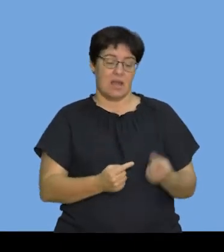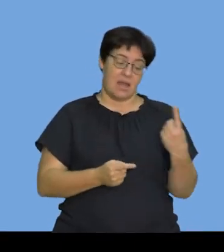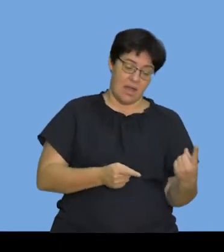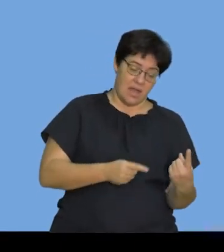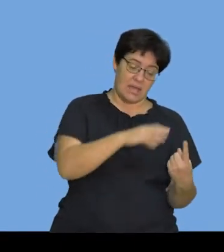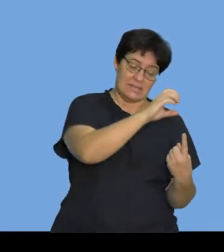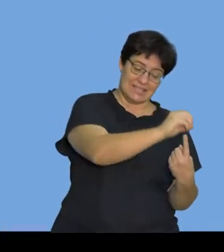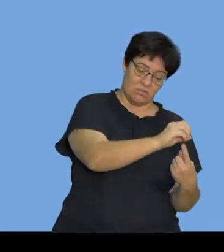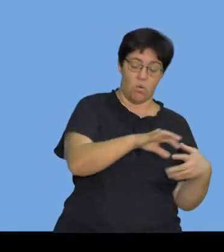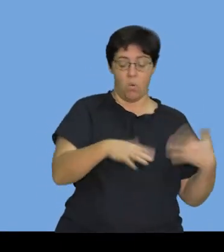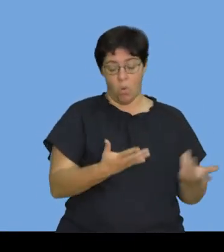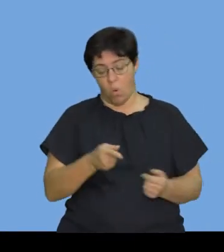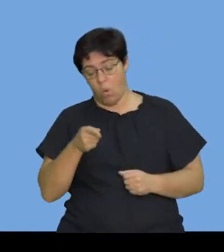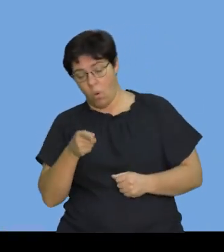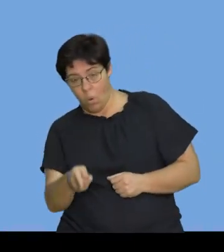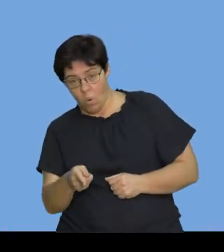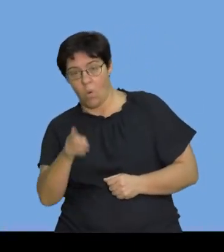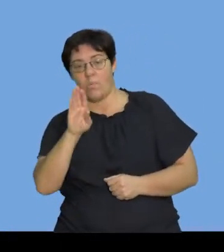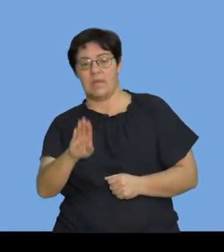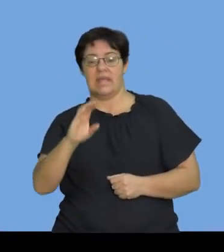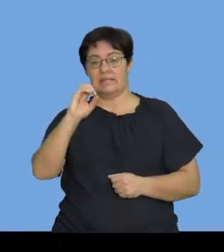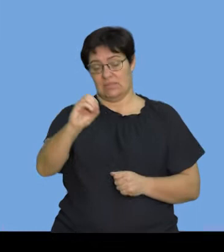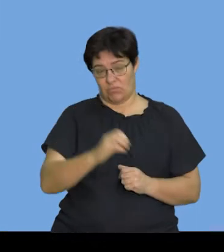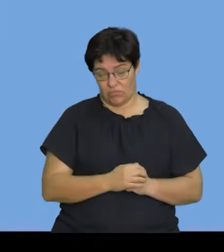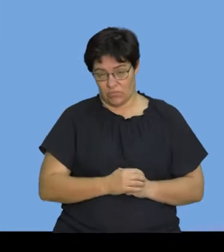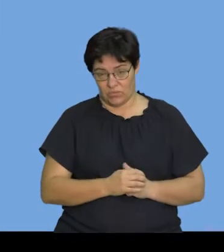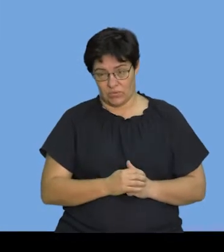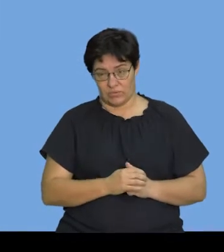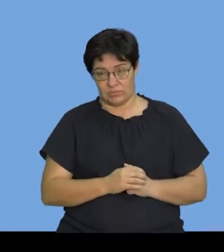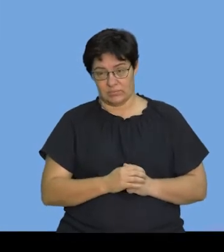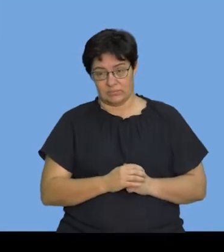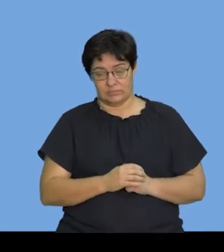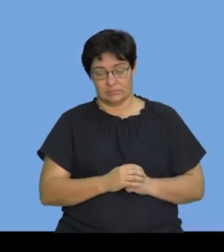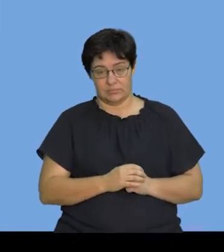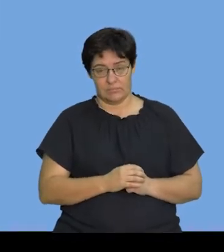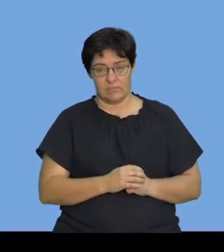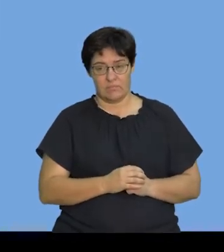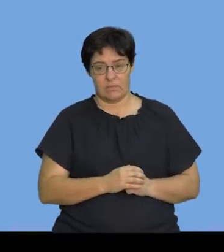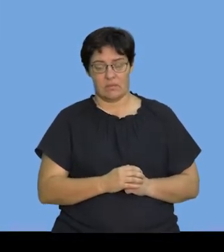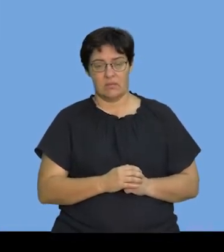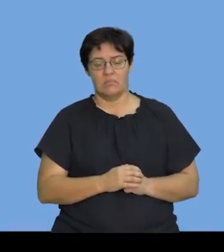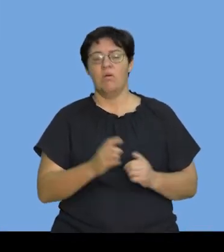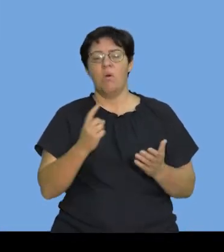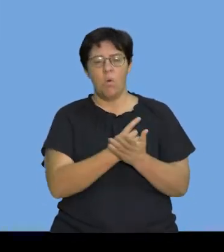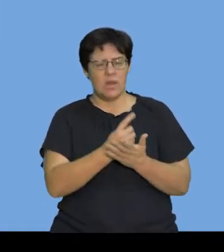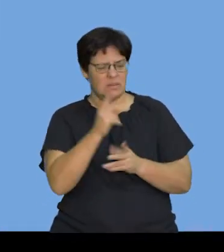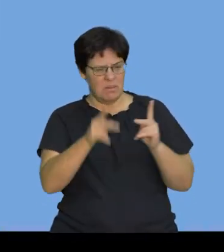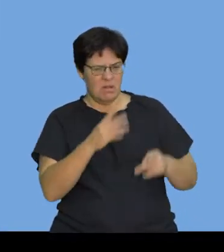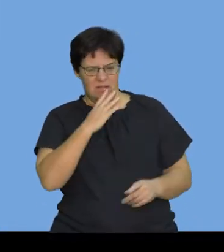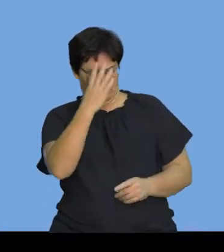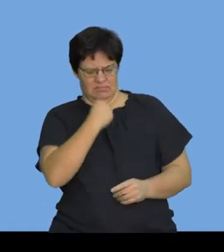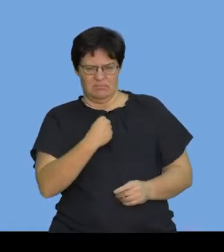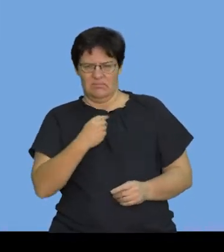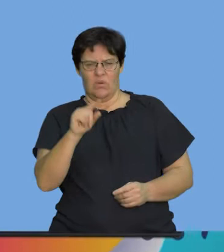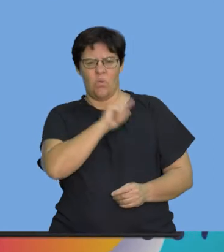is equal to 0 or b is equals to 0. Now I always get people asking me, why do we